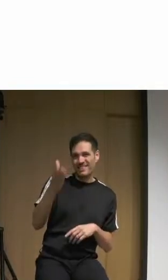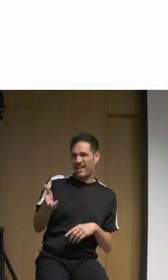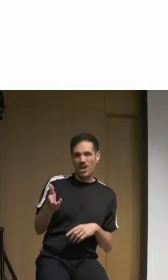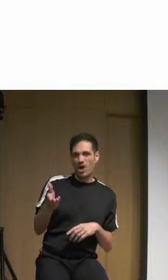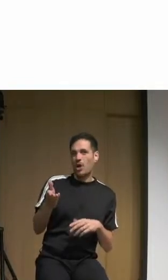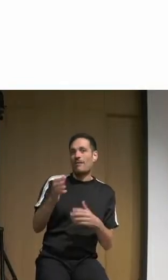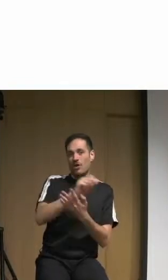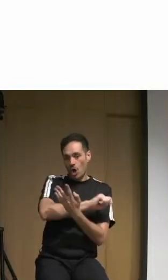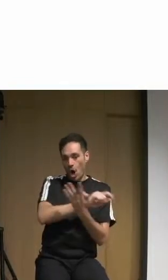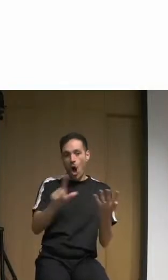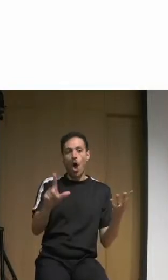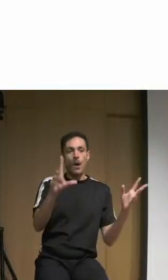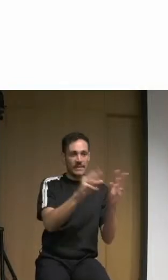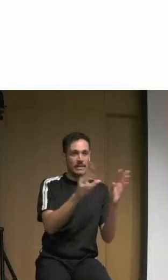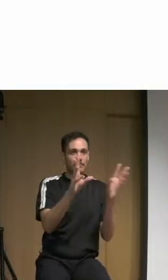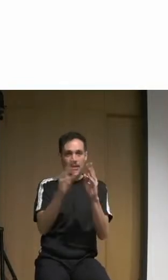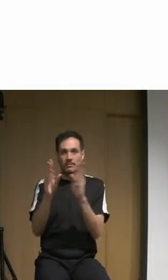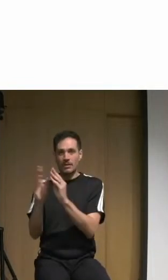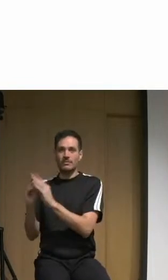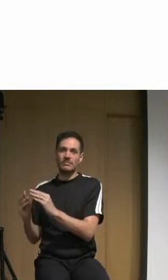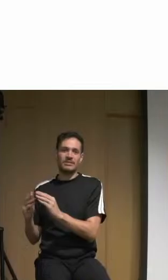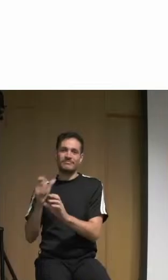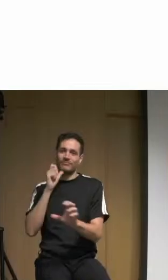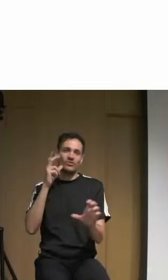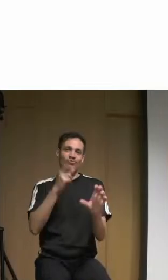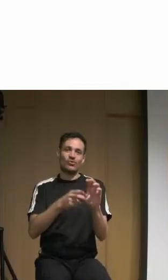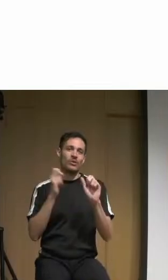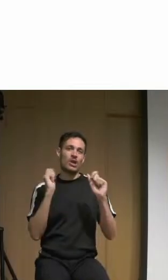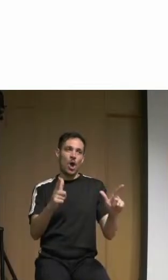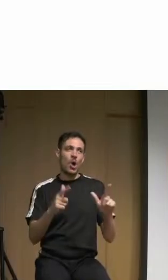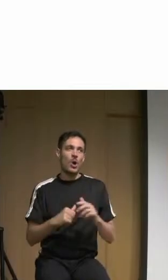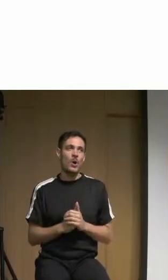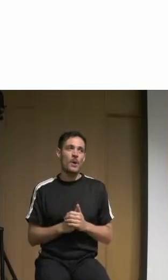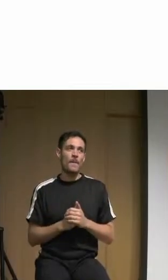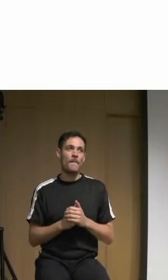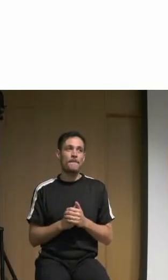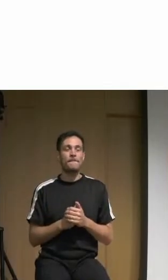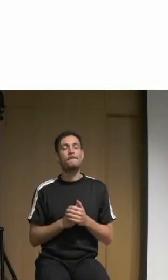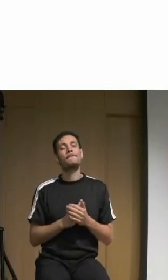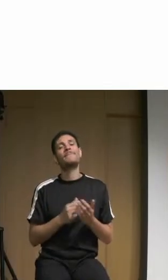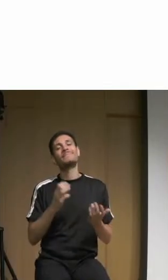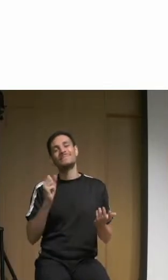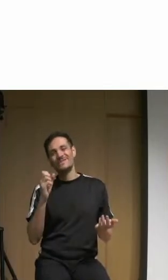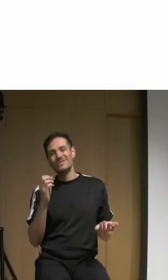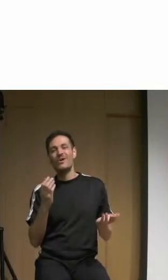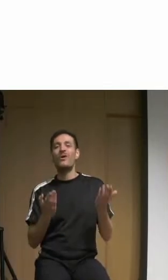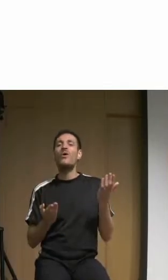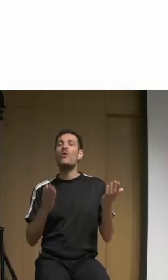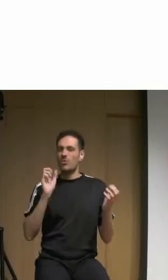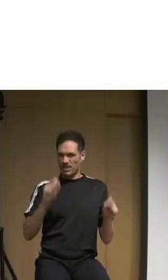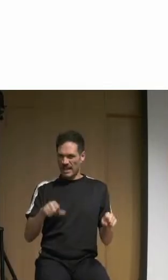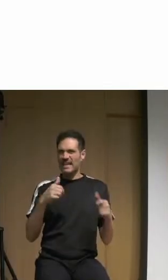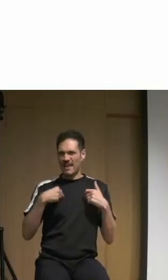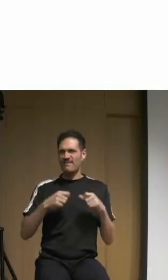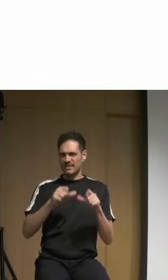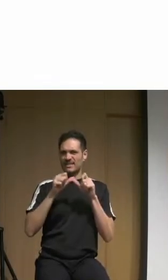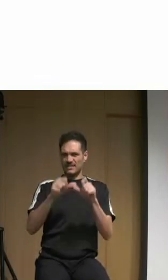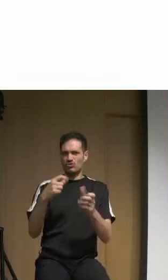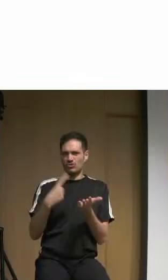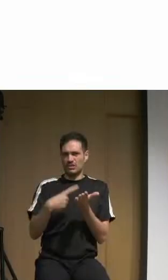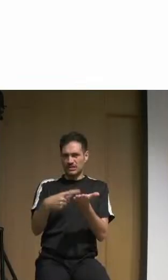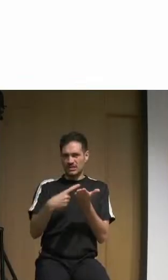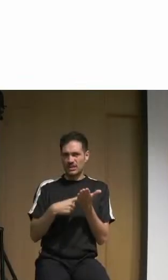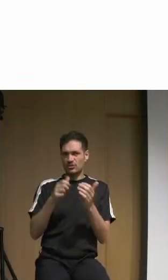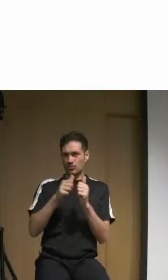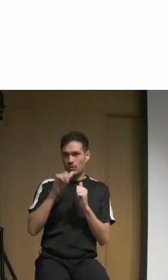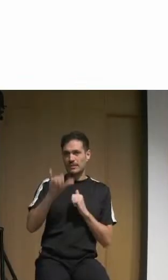were not all there, so I think that if we can move to that, we'll have some continued discussion about this. I think it's important that we share